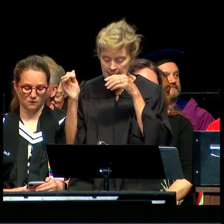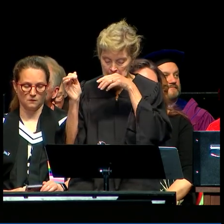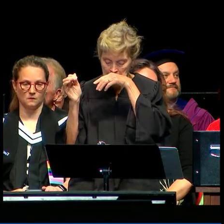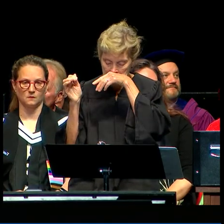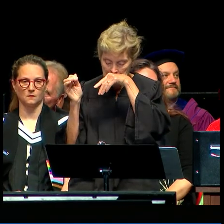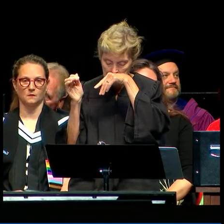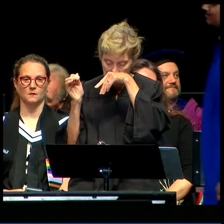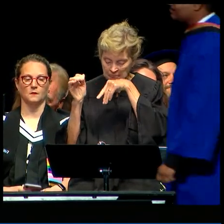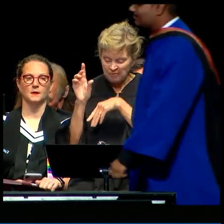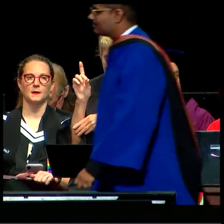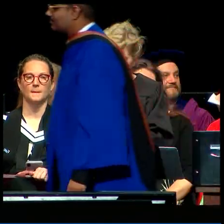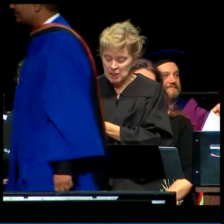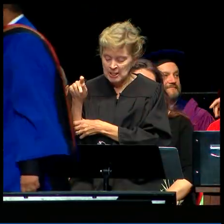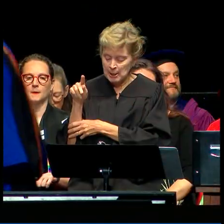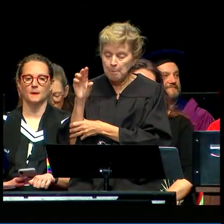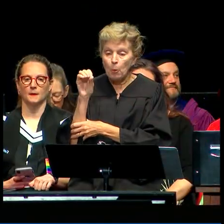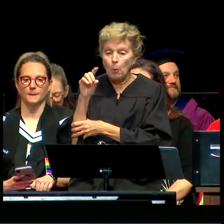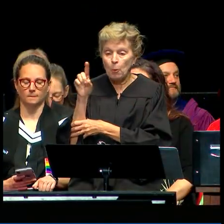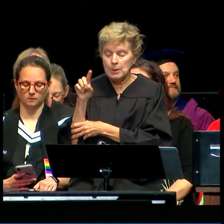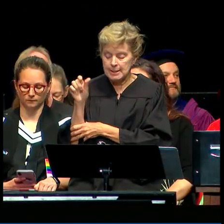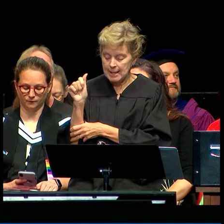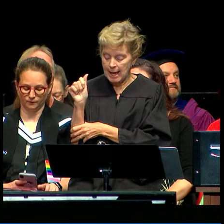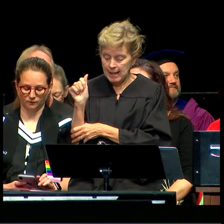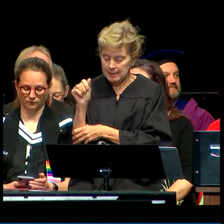Deep Oza.